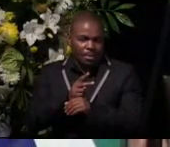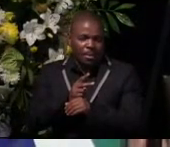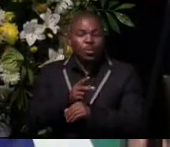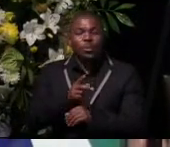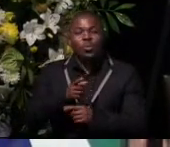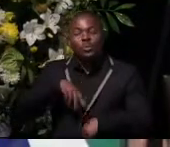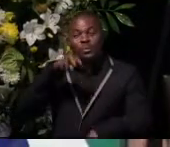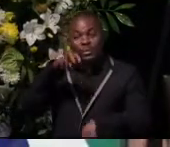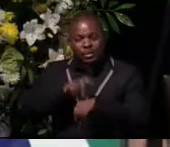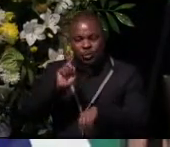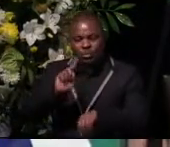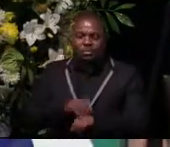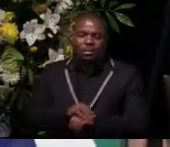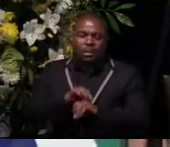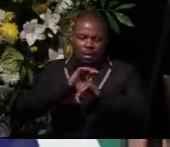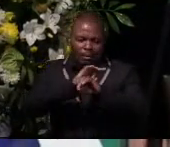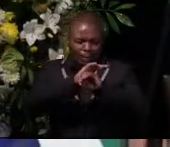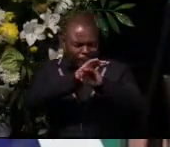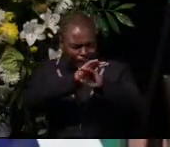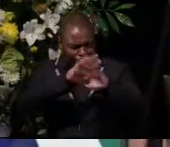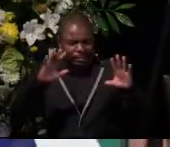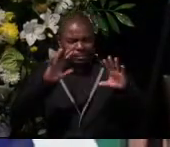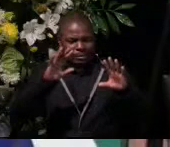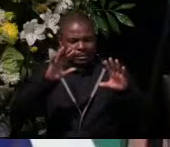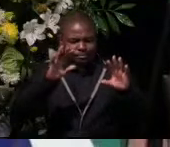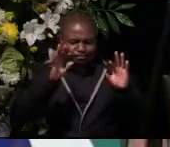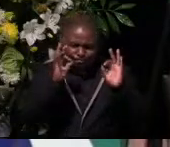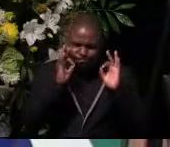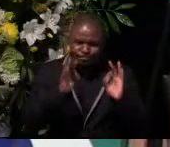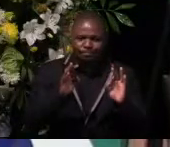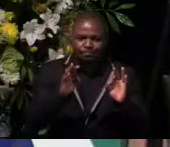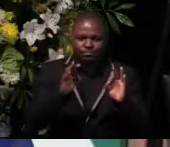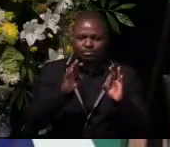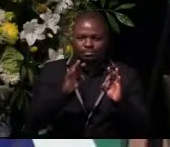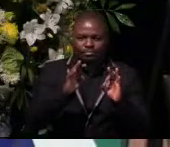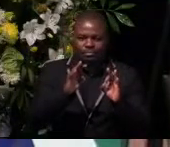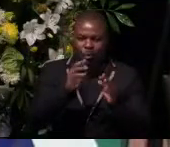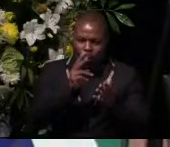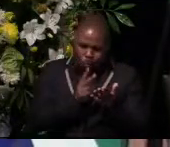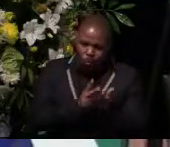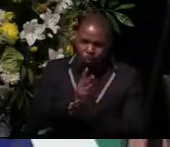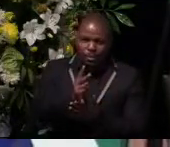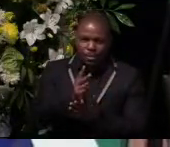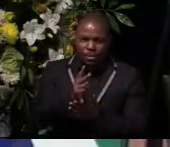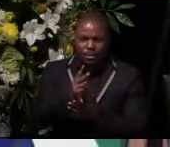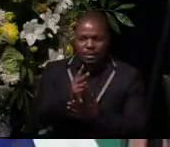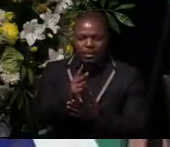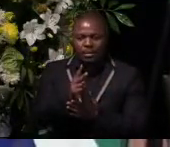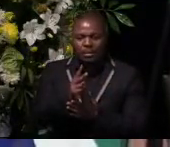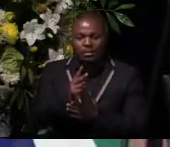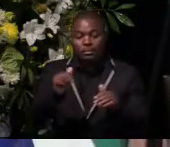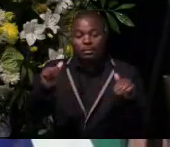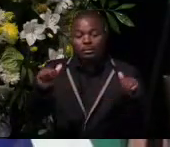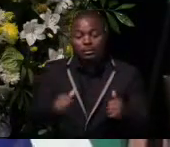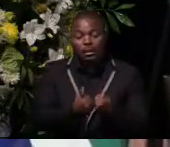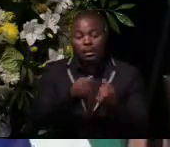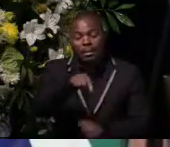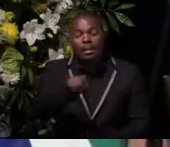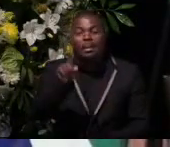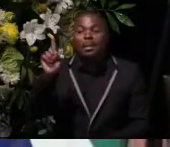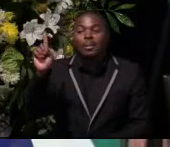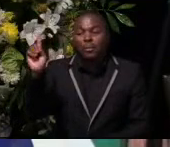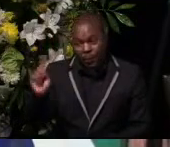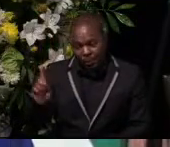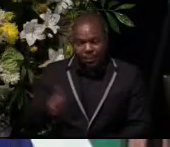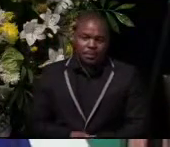we must be clear and clinical and we must be honest about what the challenge is